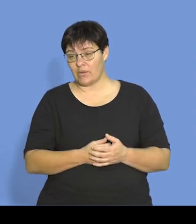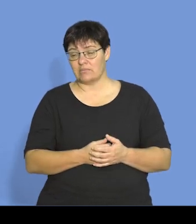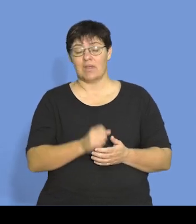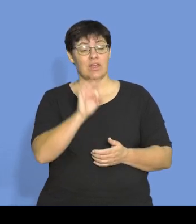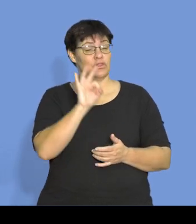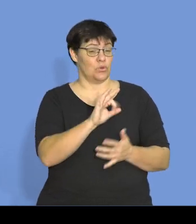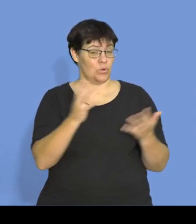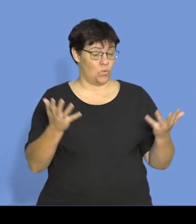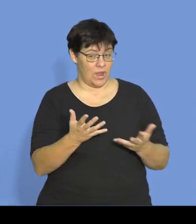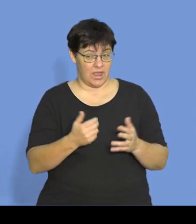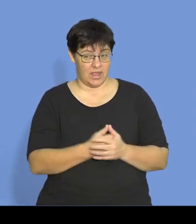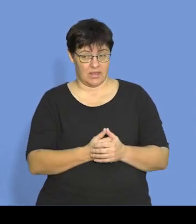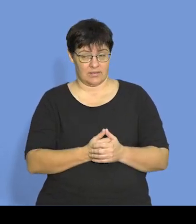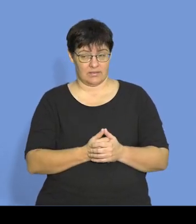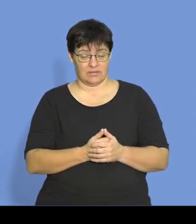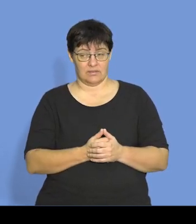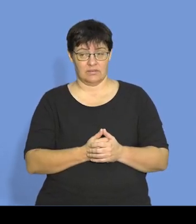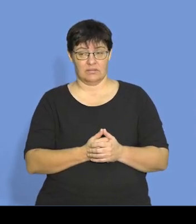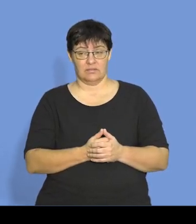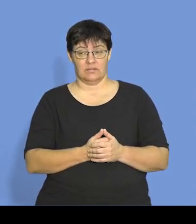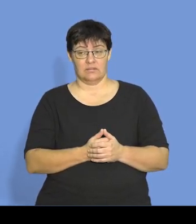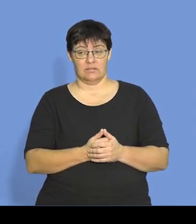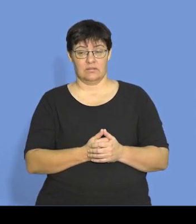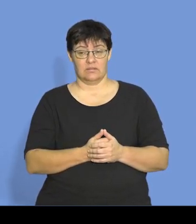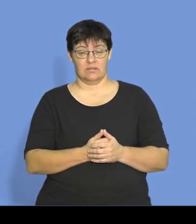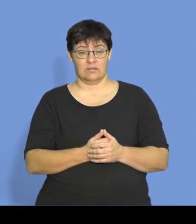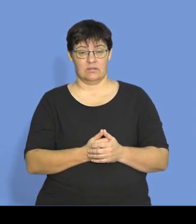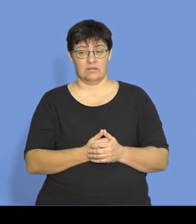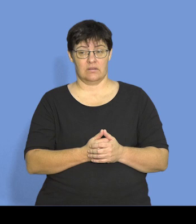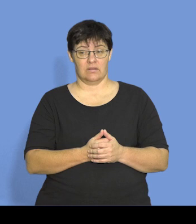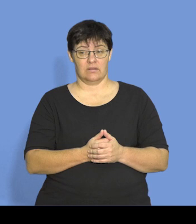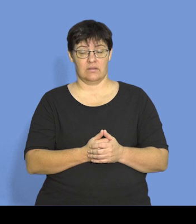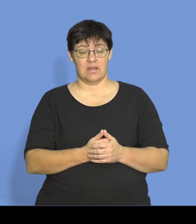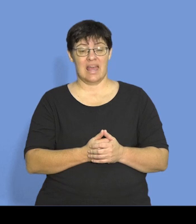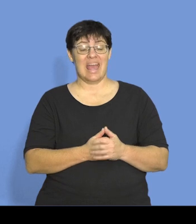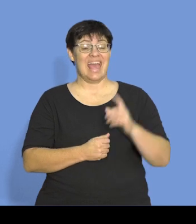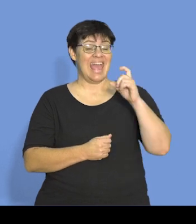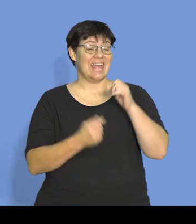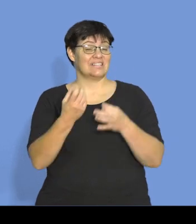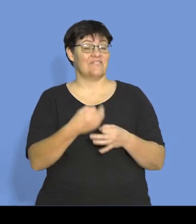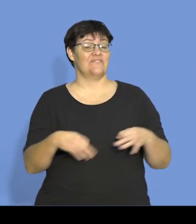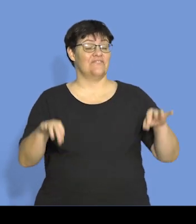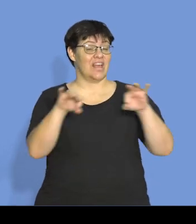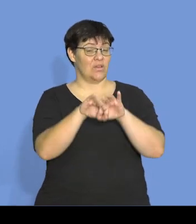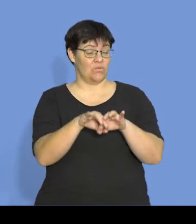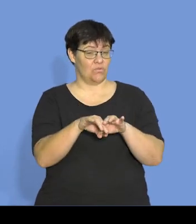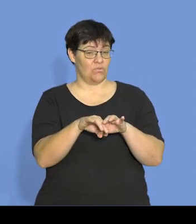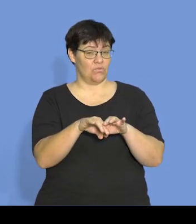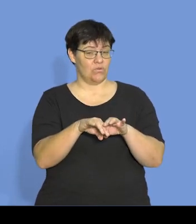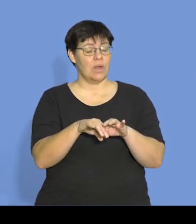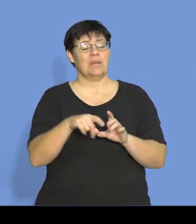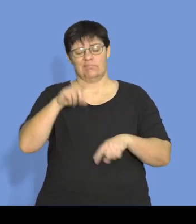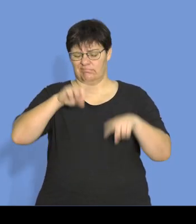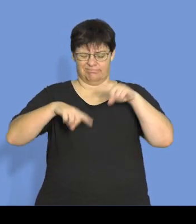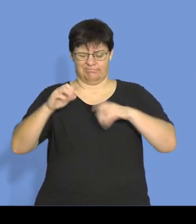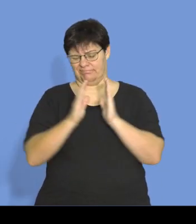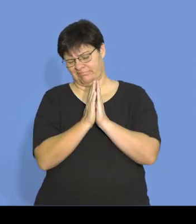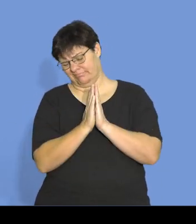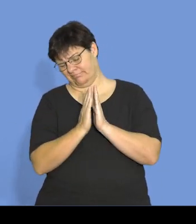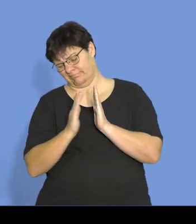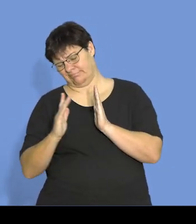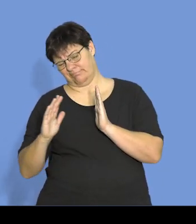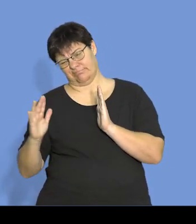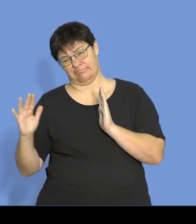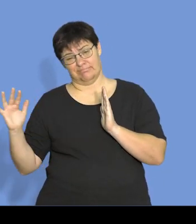look at where 3 is. This is where 3 is. The x value here is a range, right?